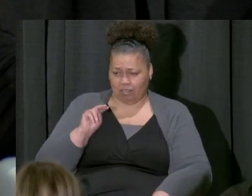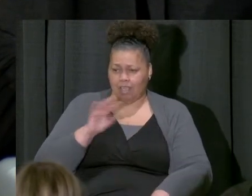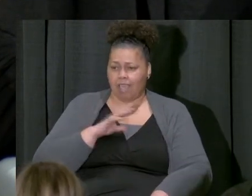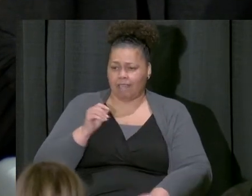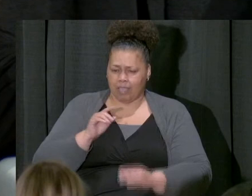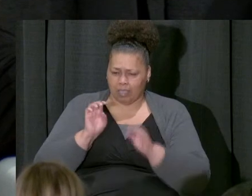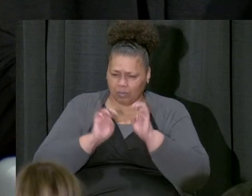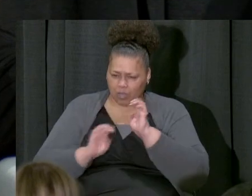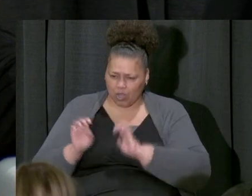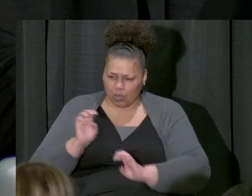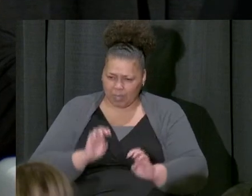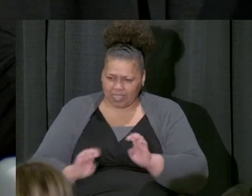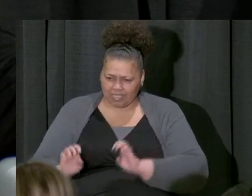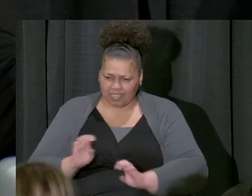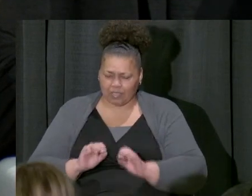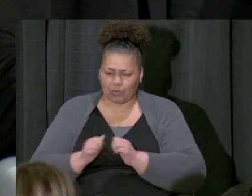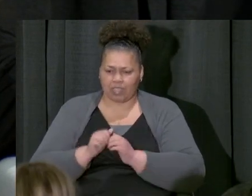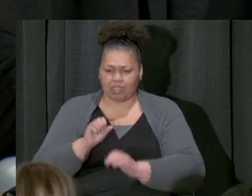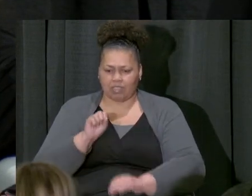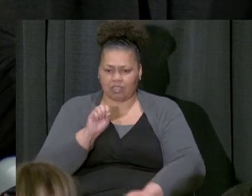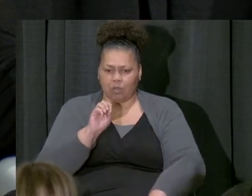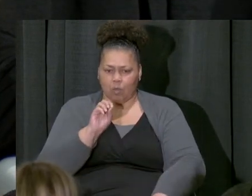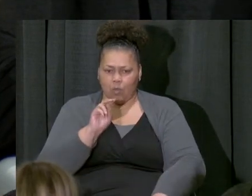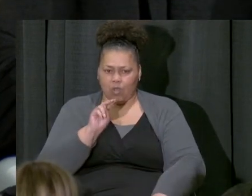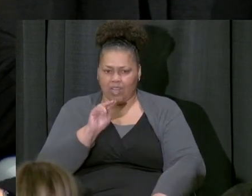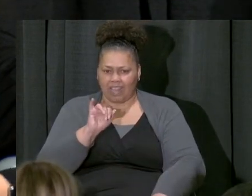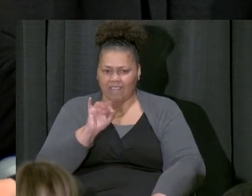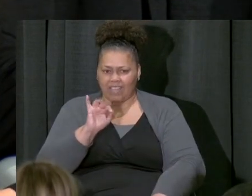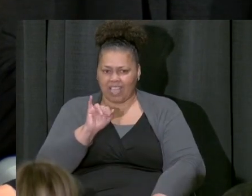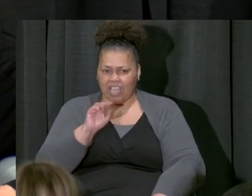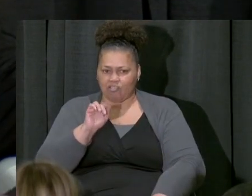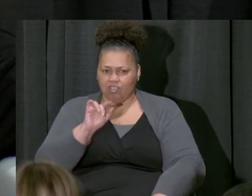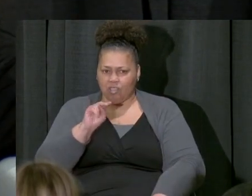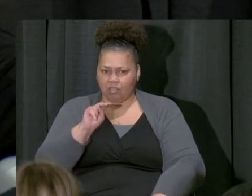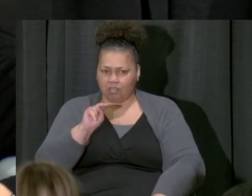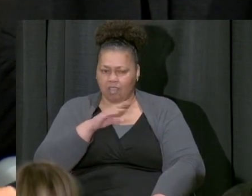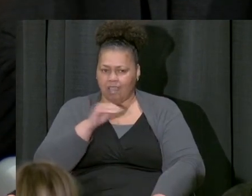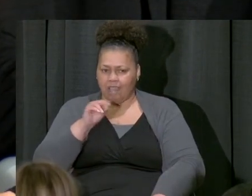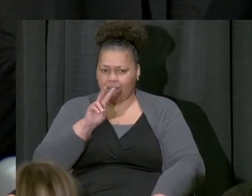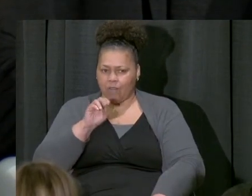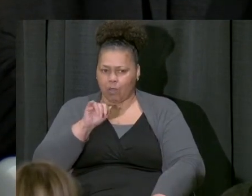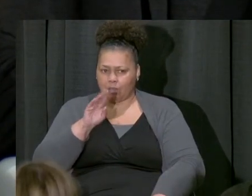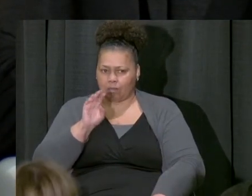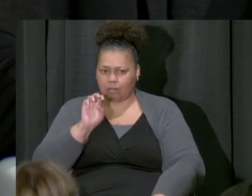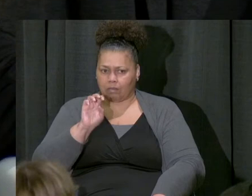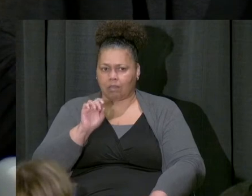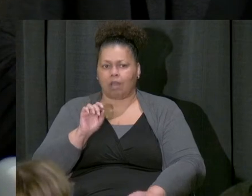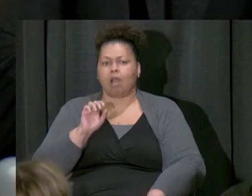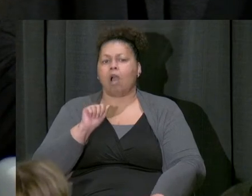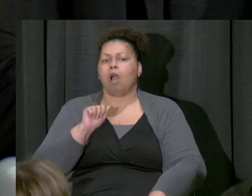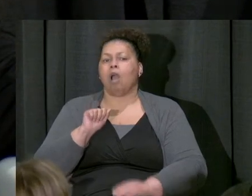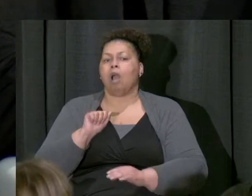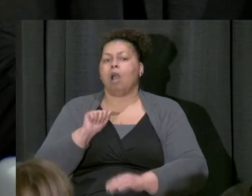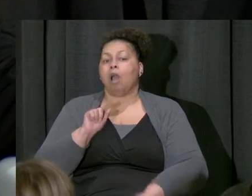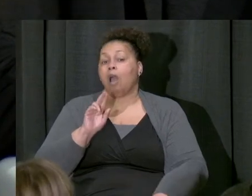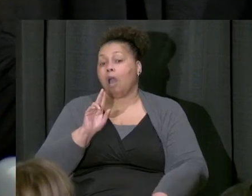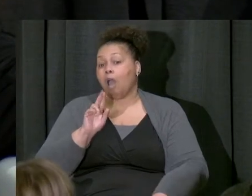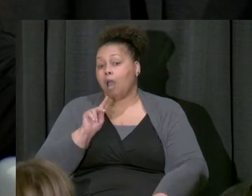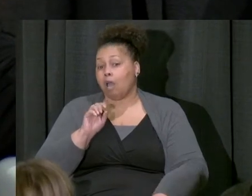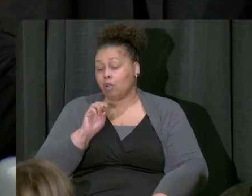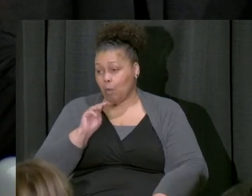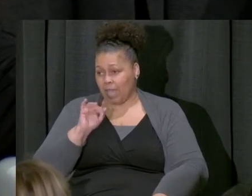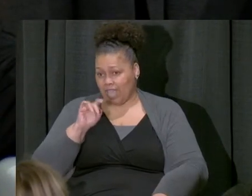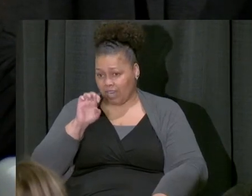been going on with sonification and voice, automated voice with